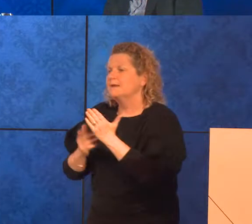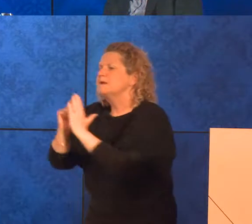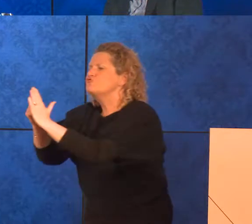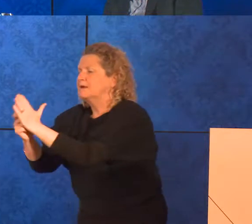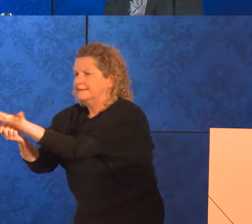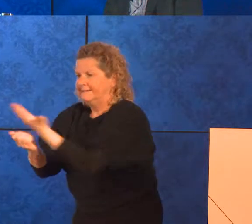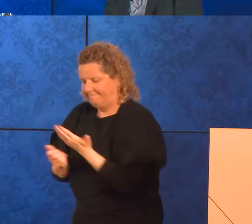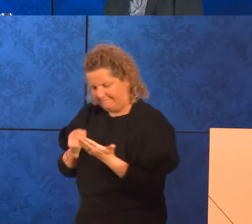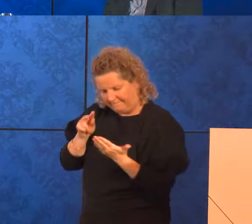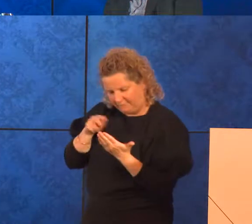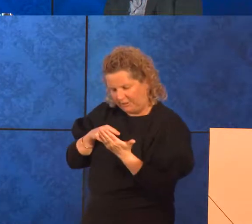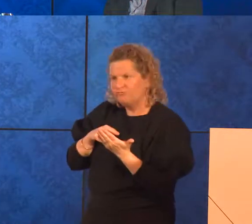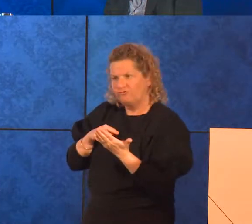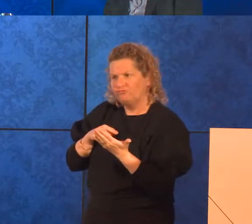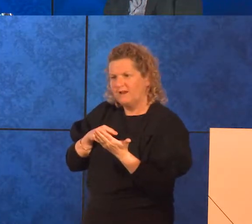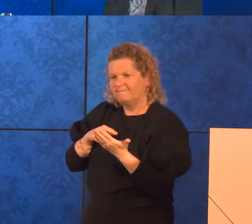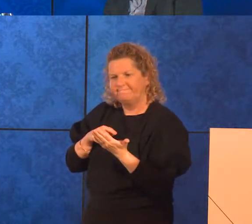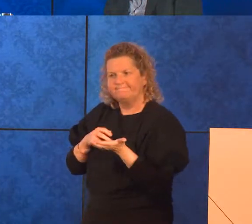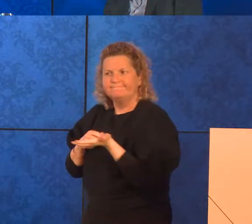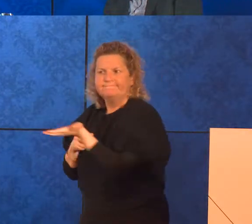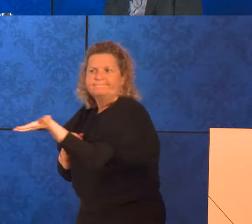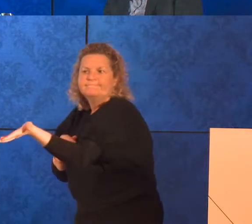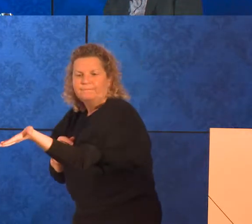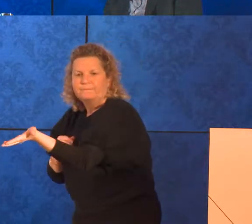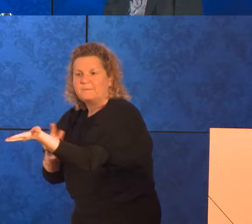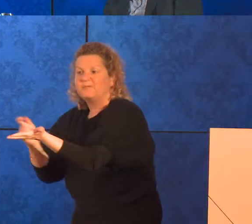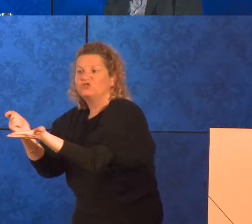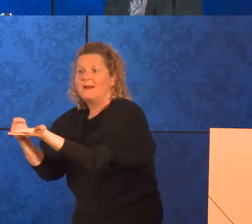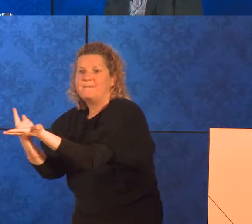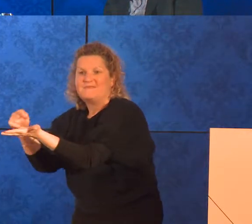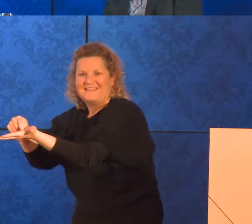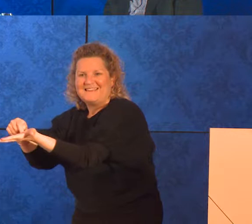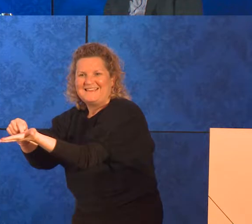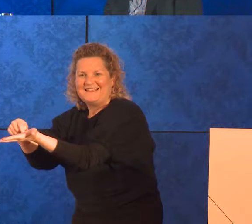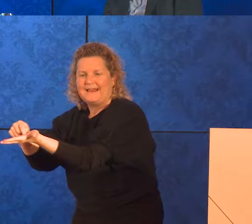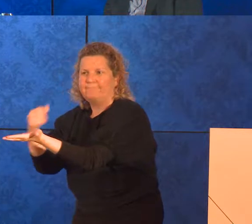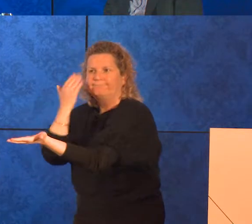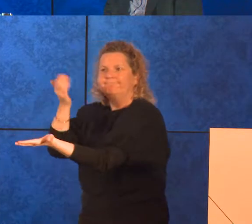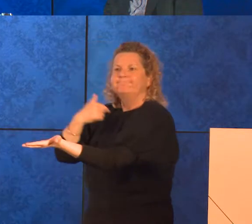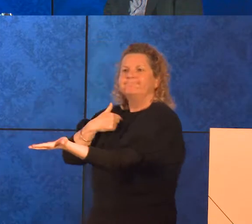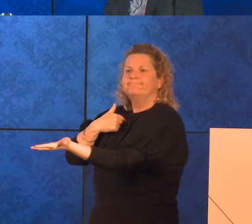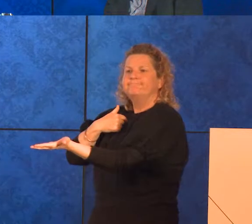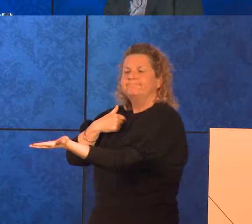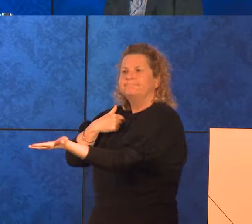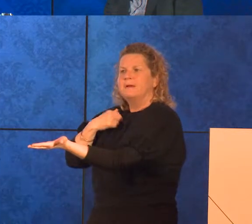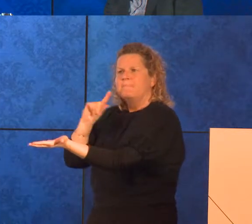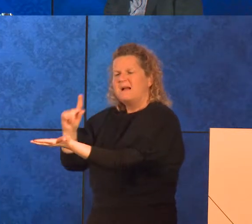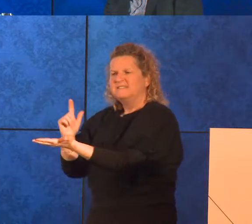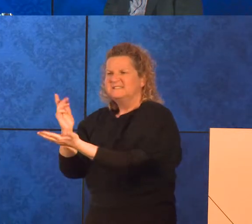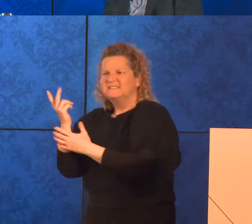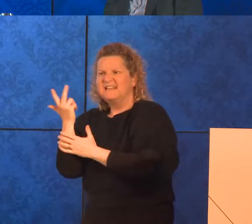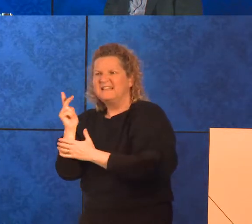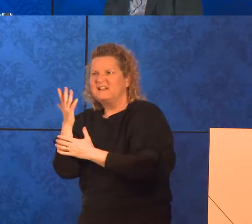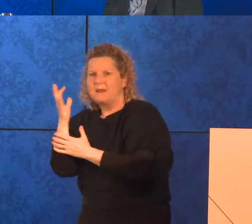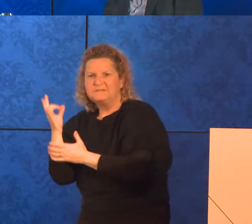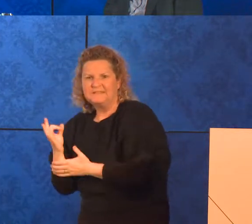and yes, at the end, there may be some changes that we're not always happy with, but you're looking at around possibly 80 to 90%